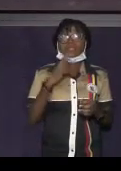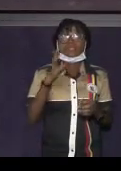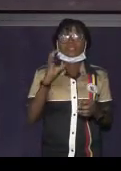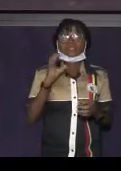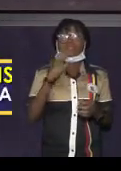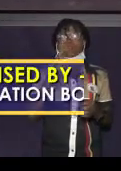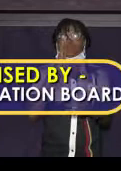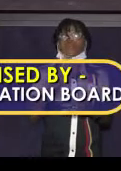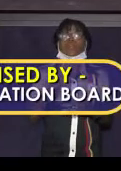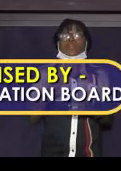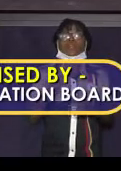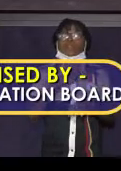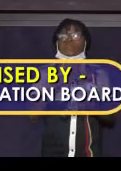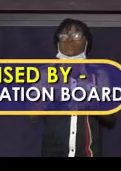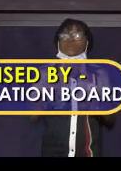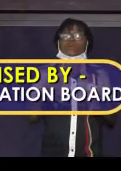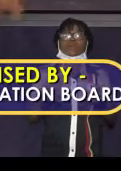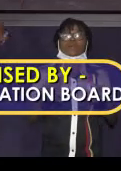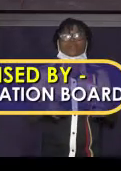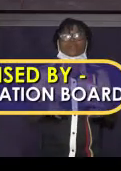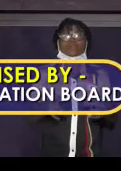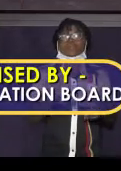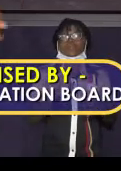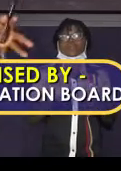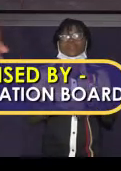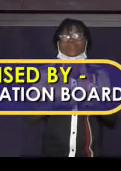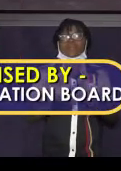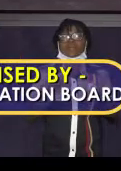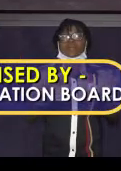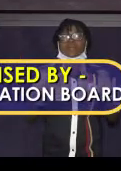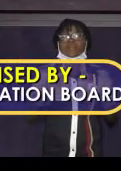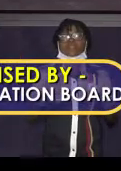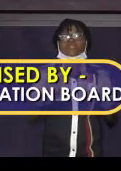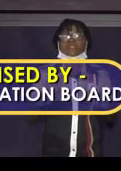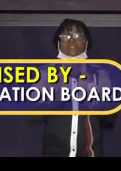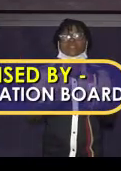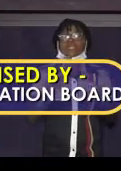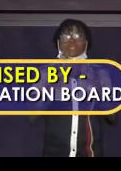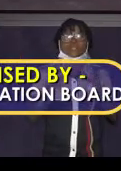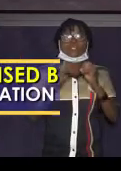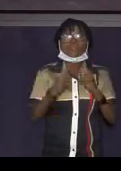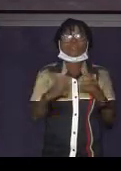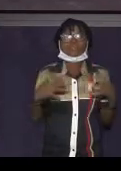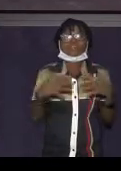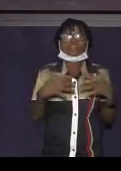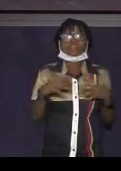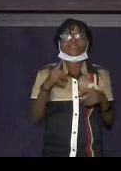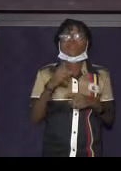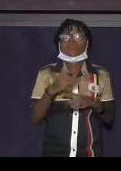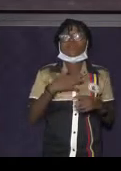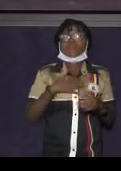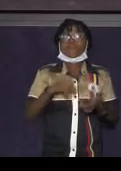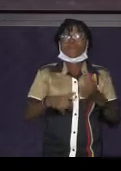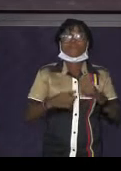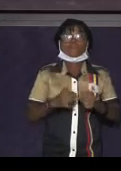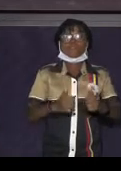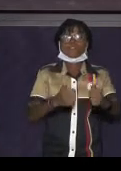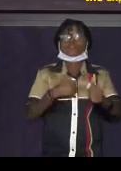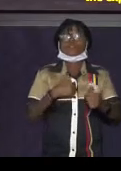5. Do not let this large expression scare you, my friend. We're going to follow the same procedure, so follow